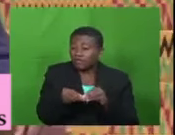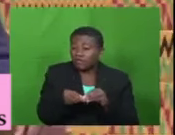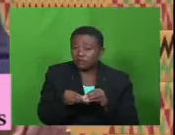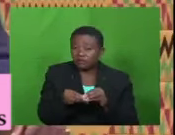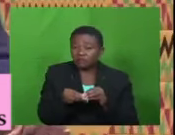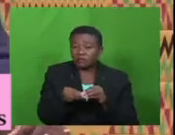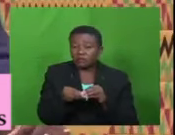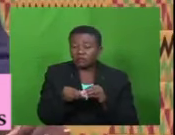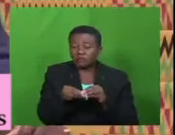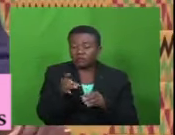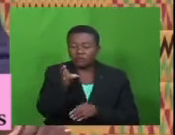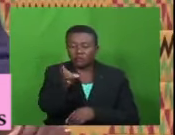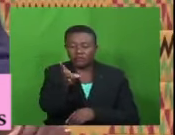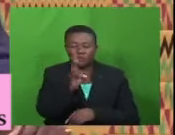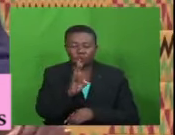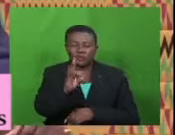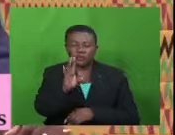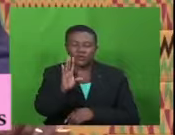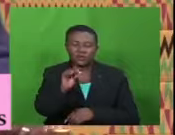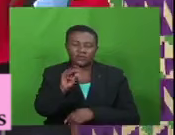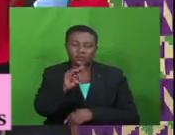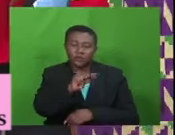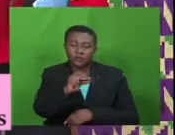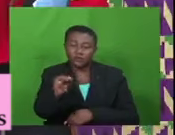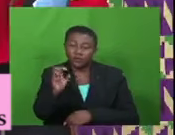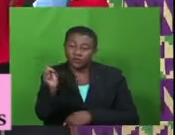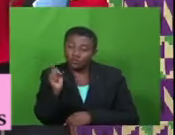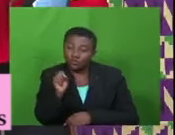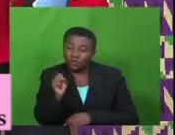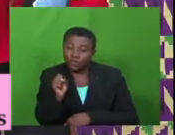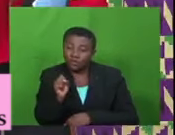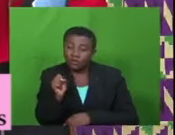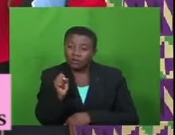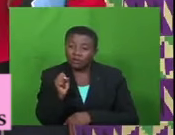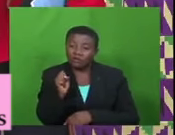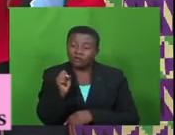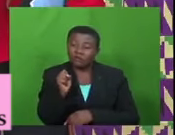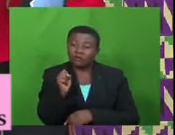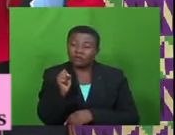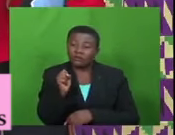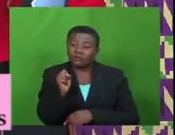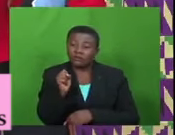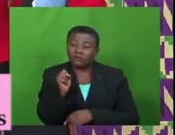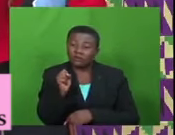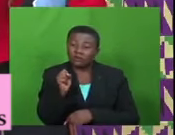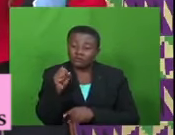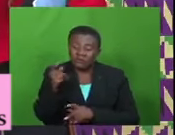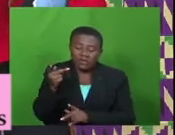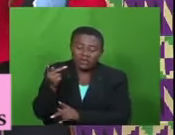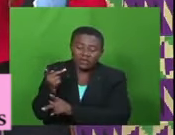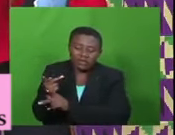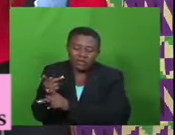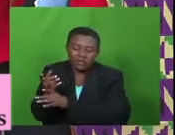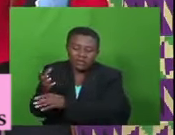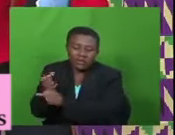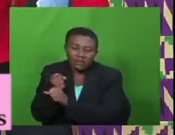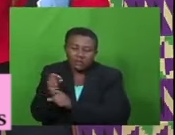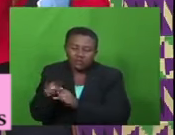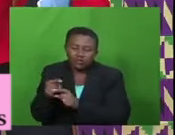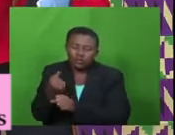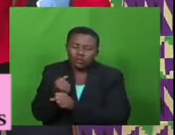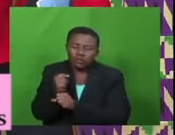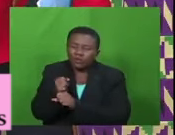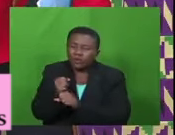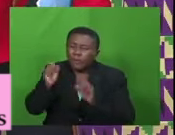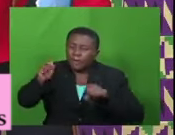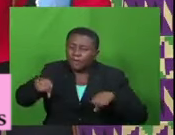the $750 million United States Afro-Exim Bank facility, which has been secured, will make it possible for us